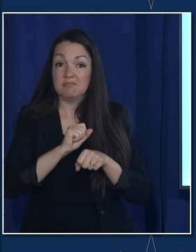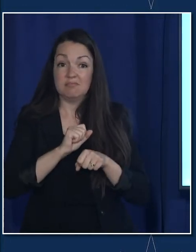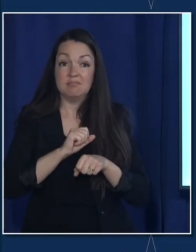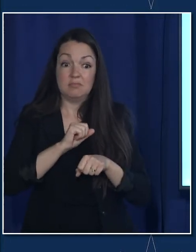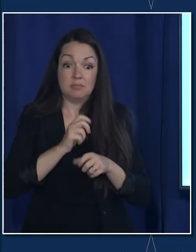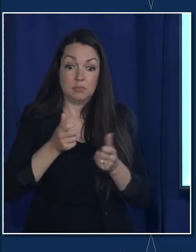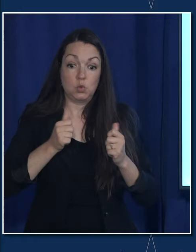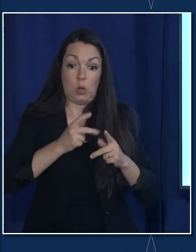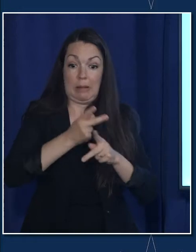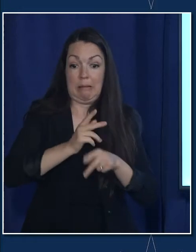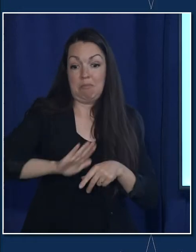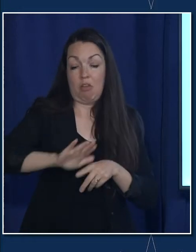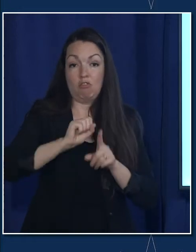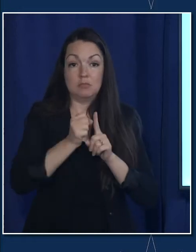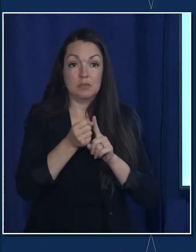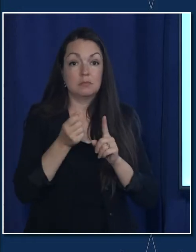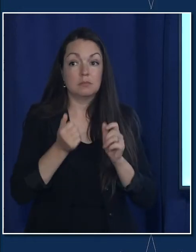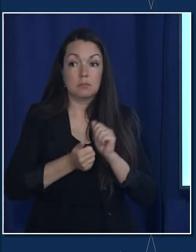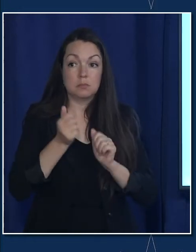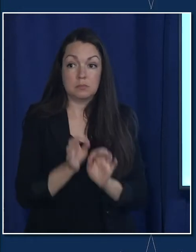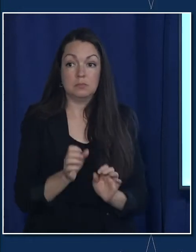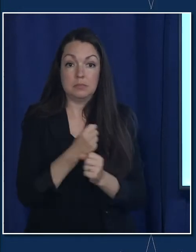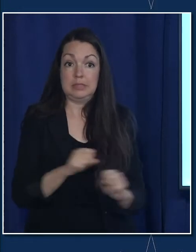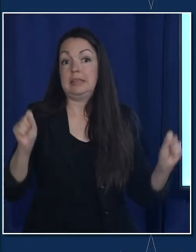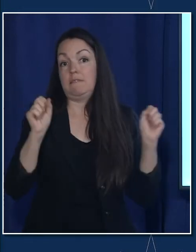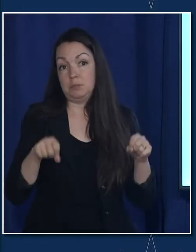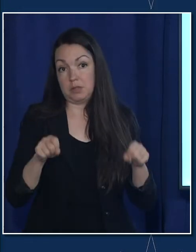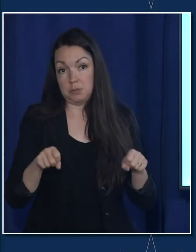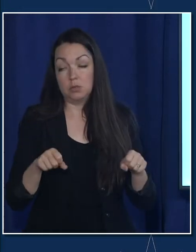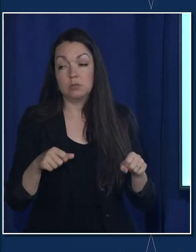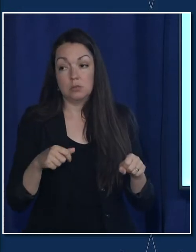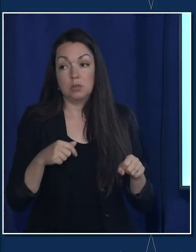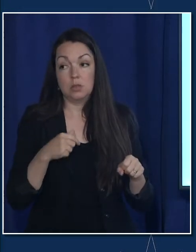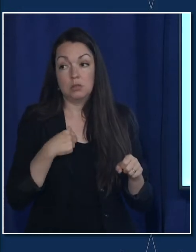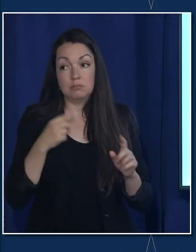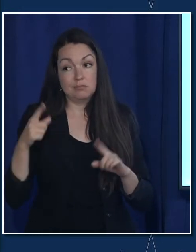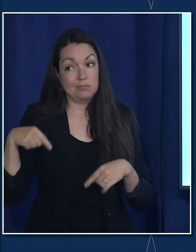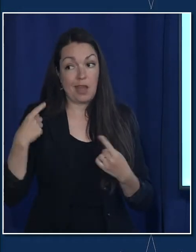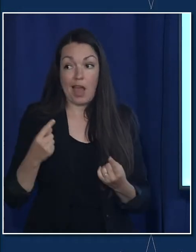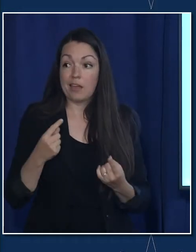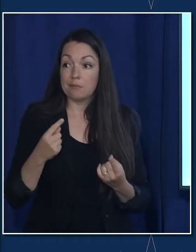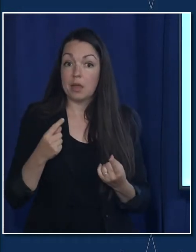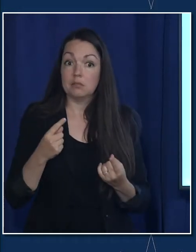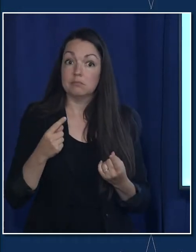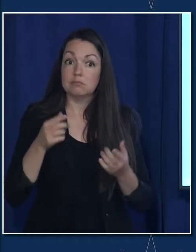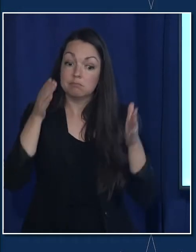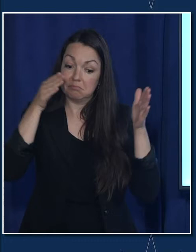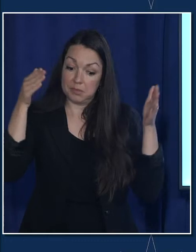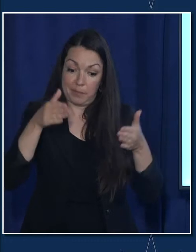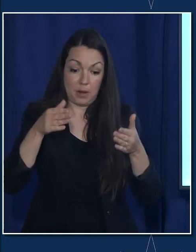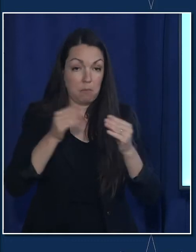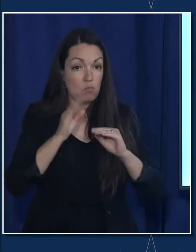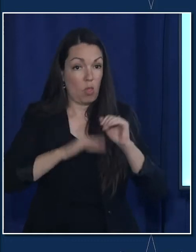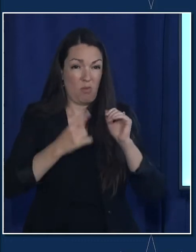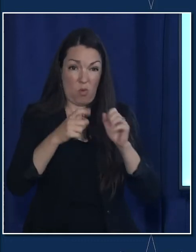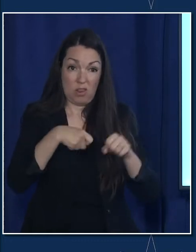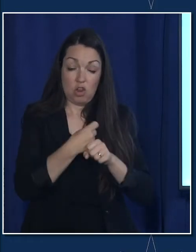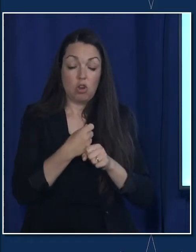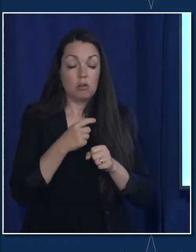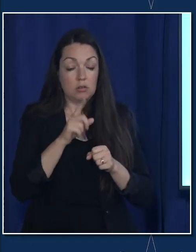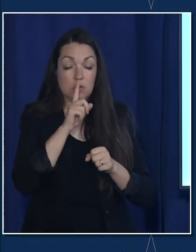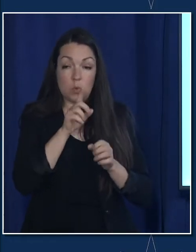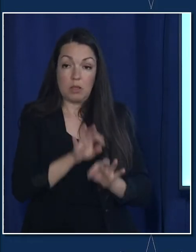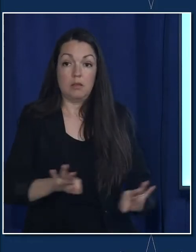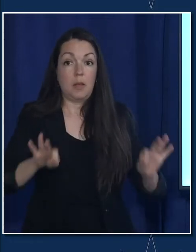to keep these settings as safe as possible. But I'm really, I've been committed for more than a year to having kids really in person